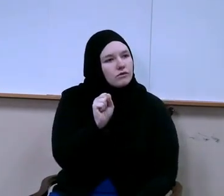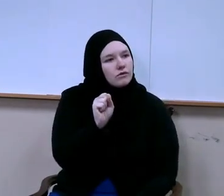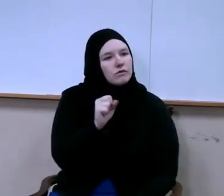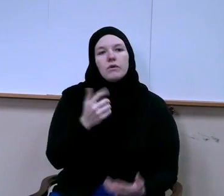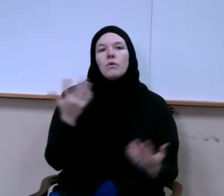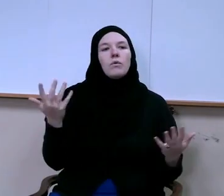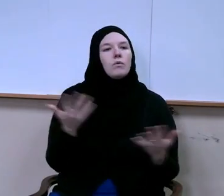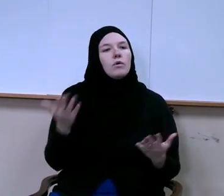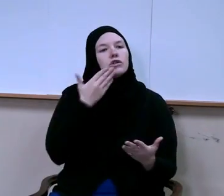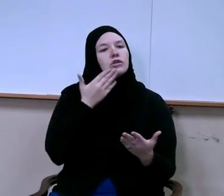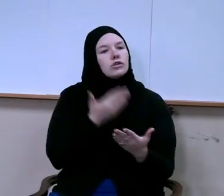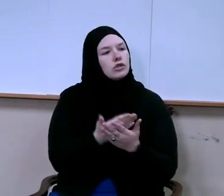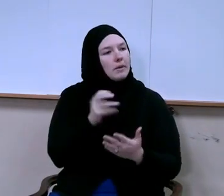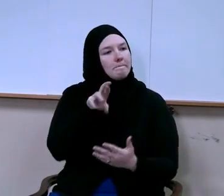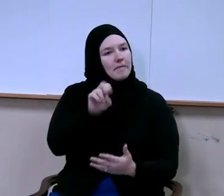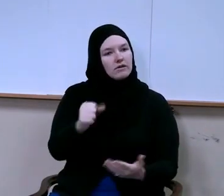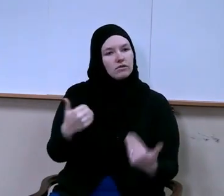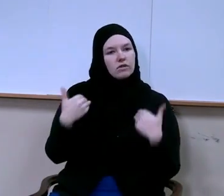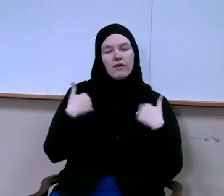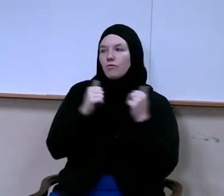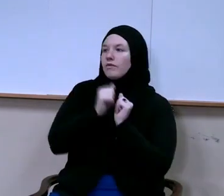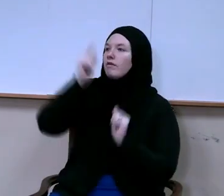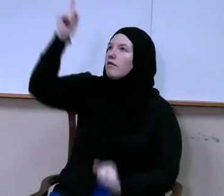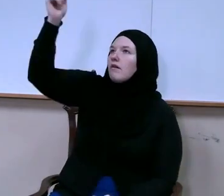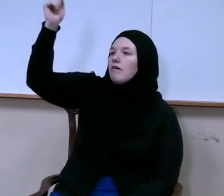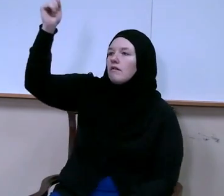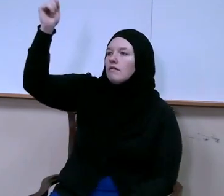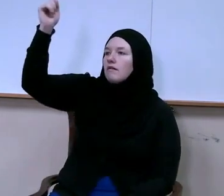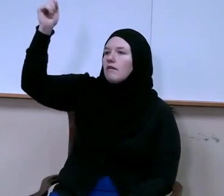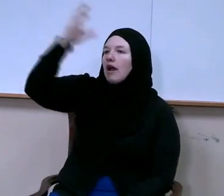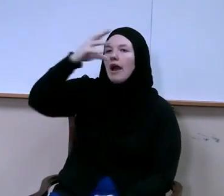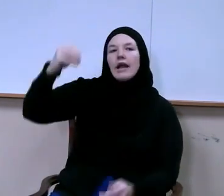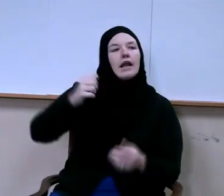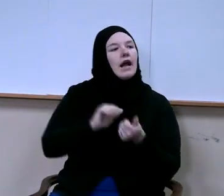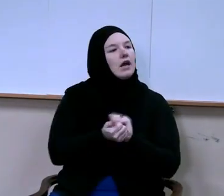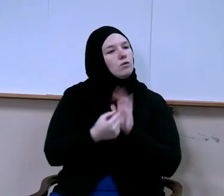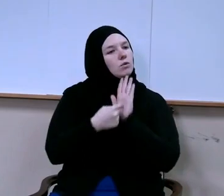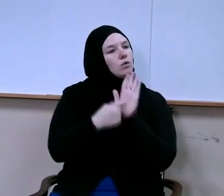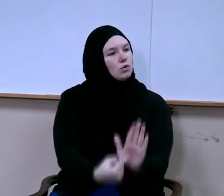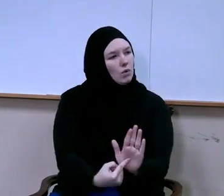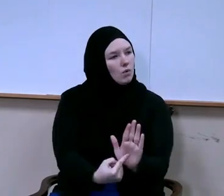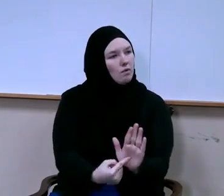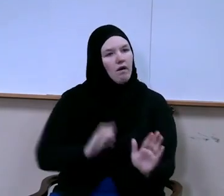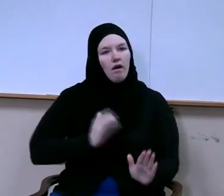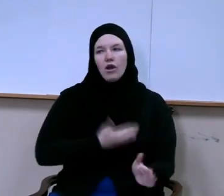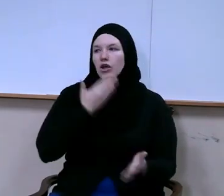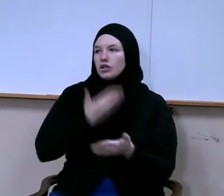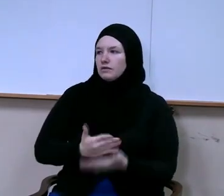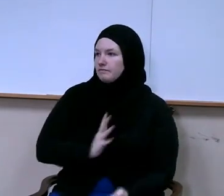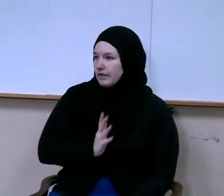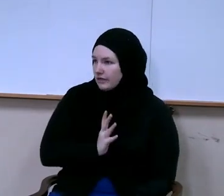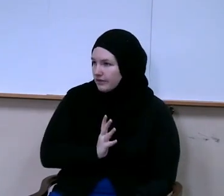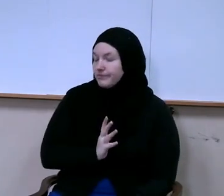manners like to have with Allah subhanahu wa ta'ala and how to exhibit these good manners with Allah subhanahu wa